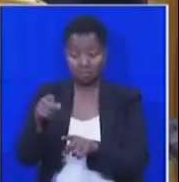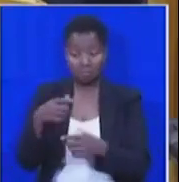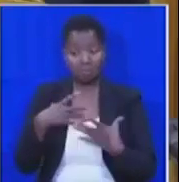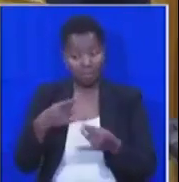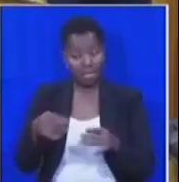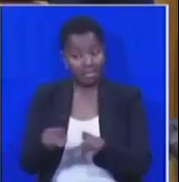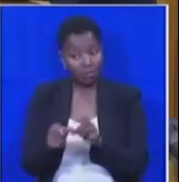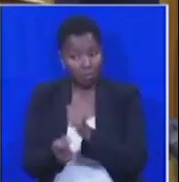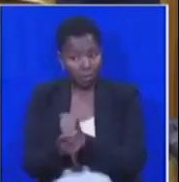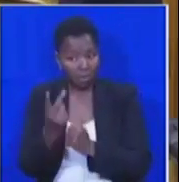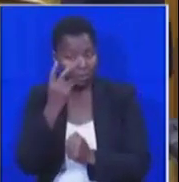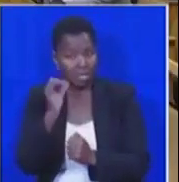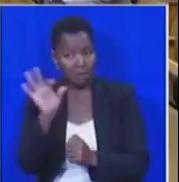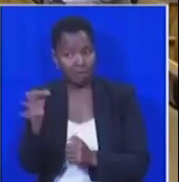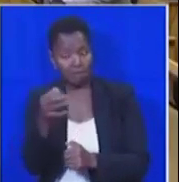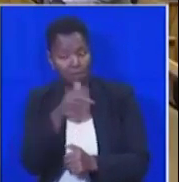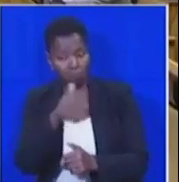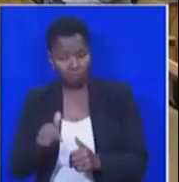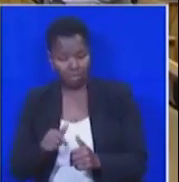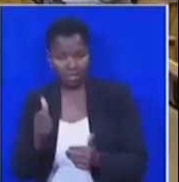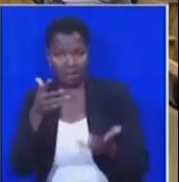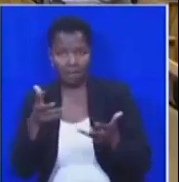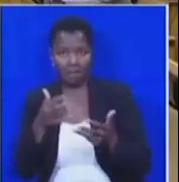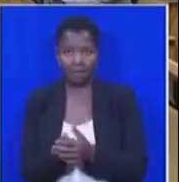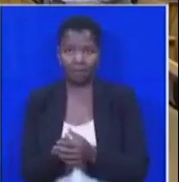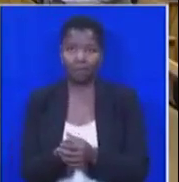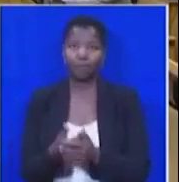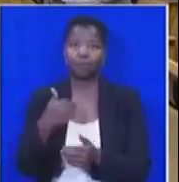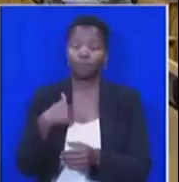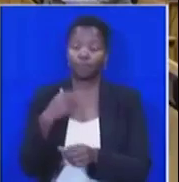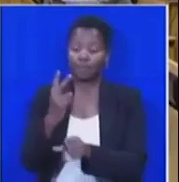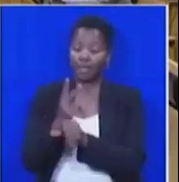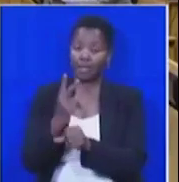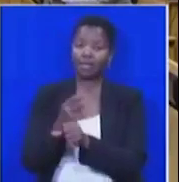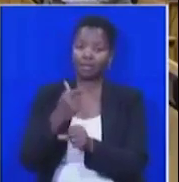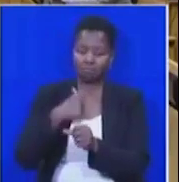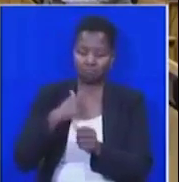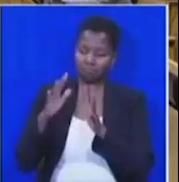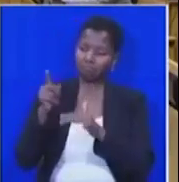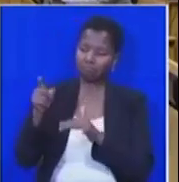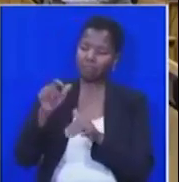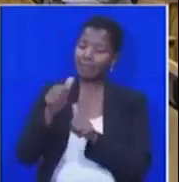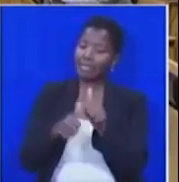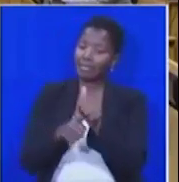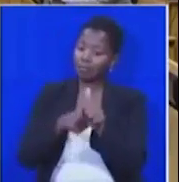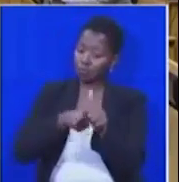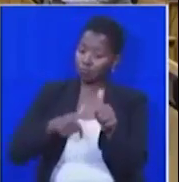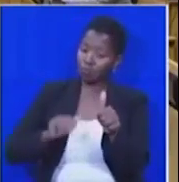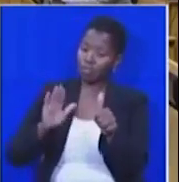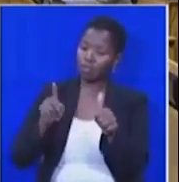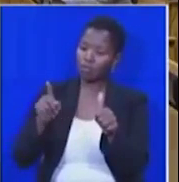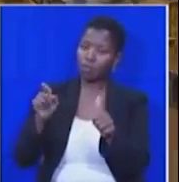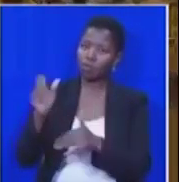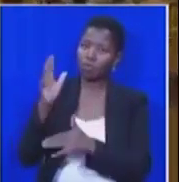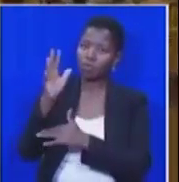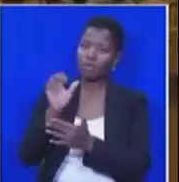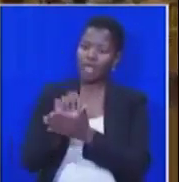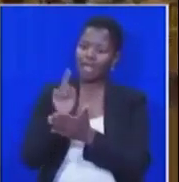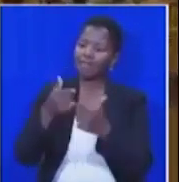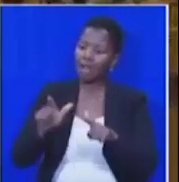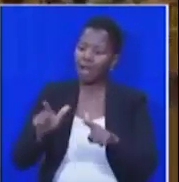Nkrumah proposed a constitutional amendment to make the CPP his only party, the only legal party in his country, and himself president for